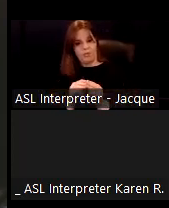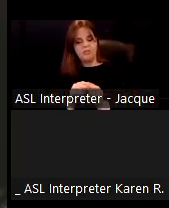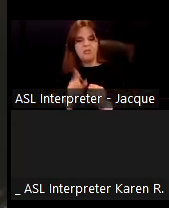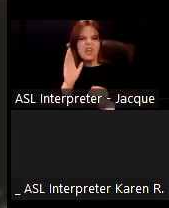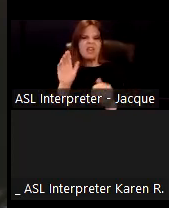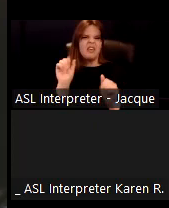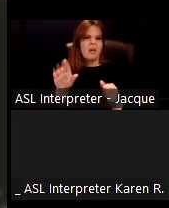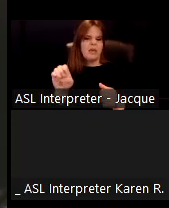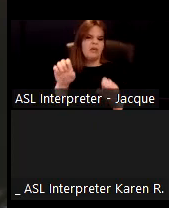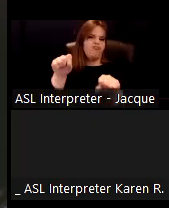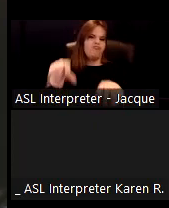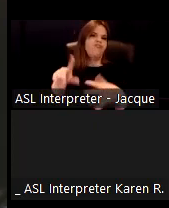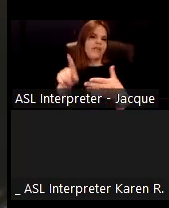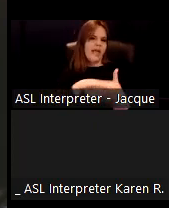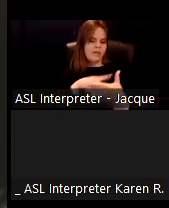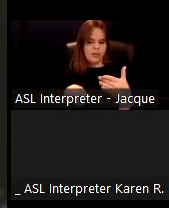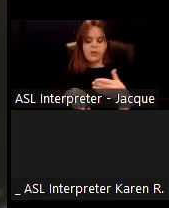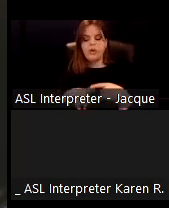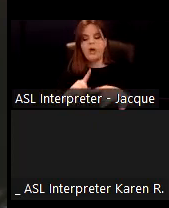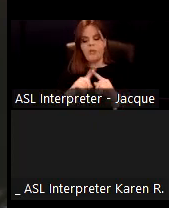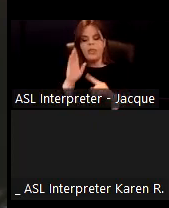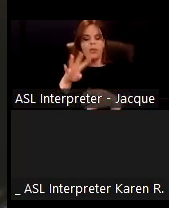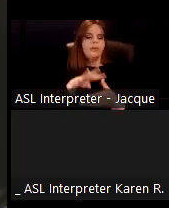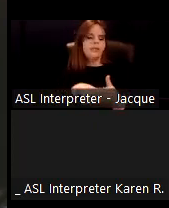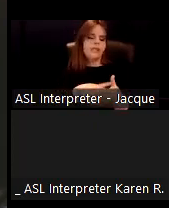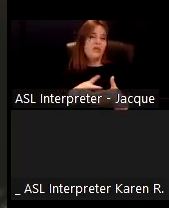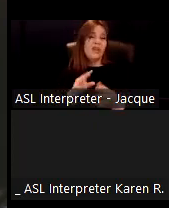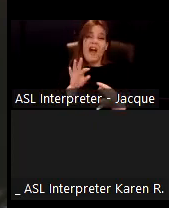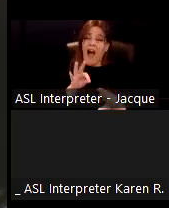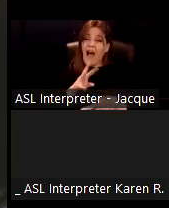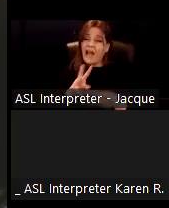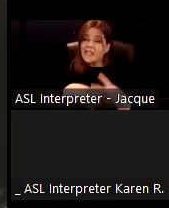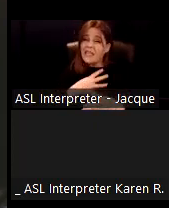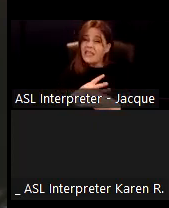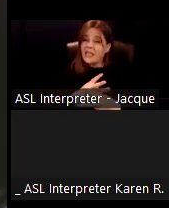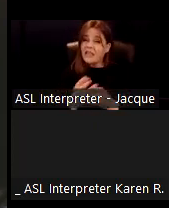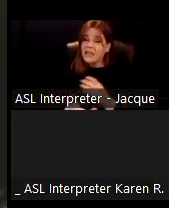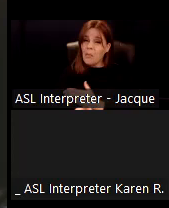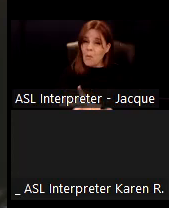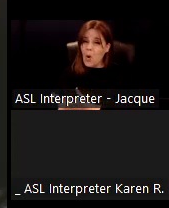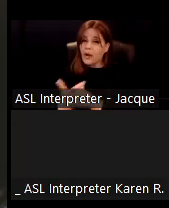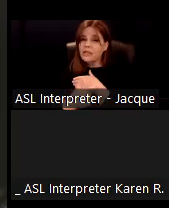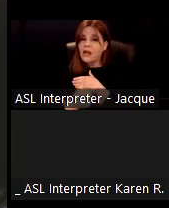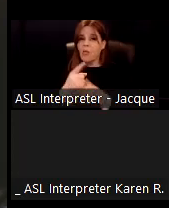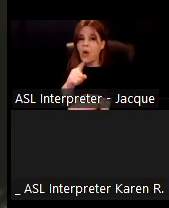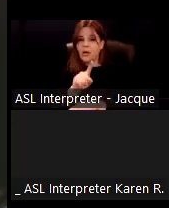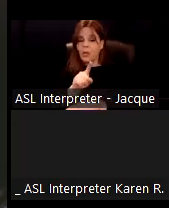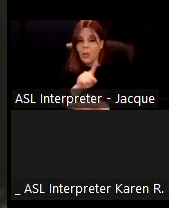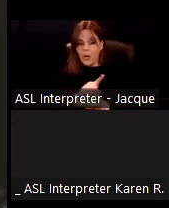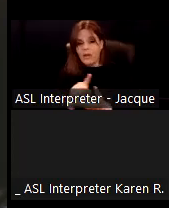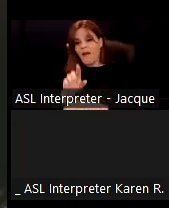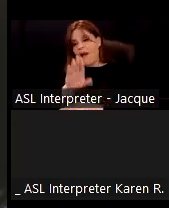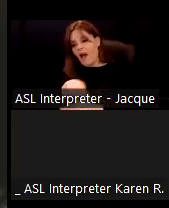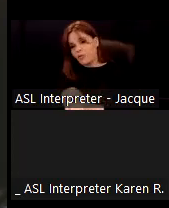canceled. But they'll be scheduled ideally like a morning time one week, an afternoon time the